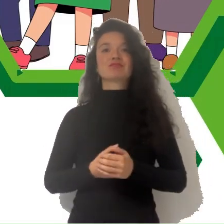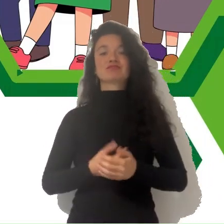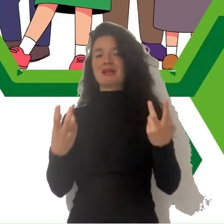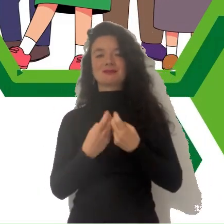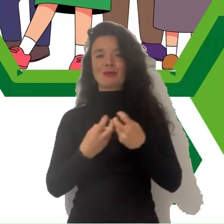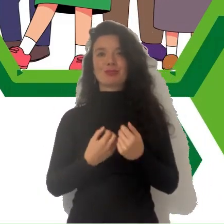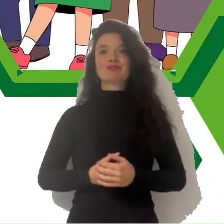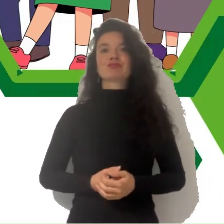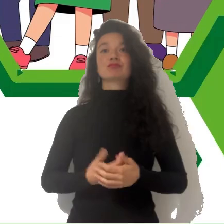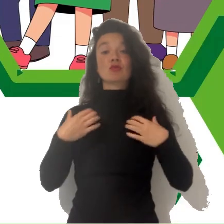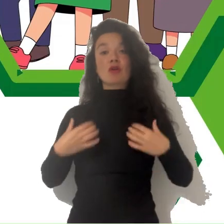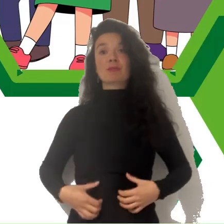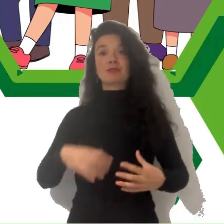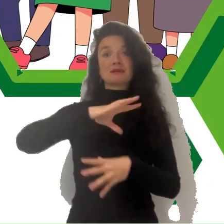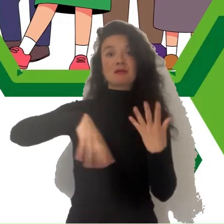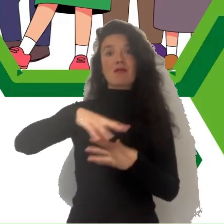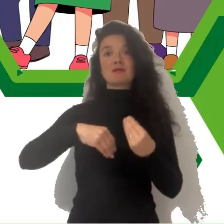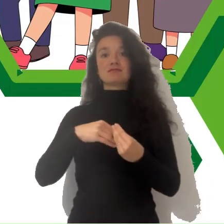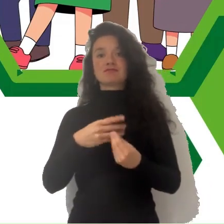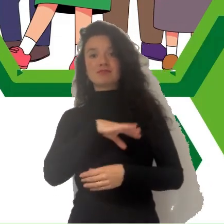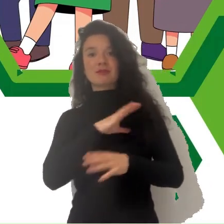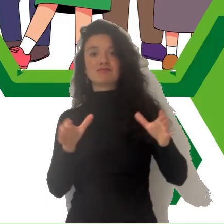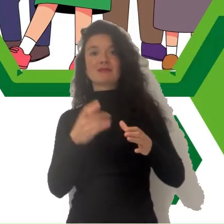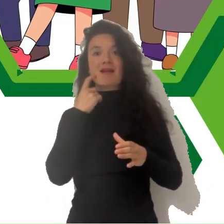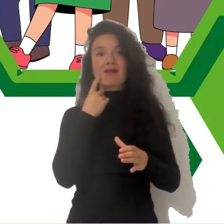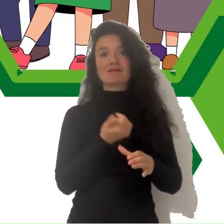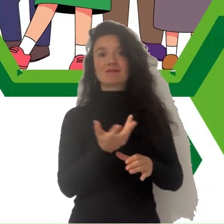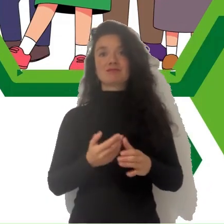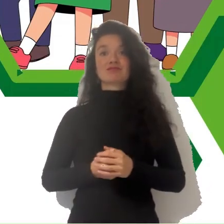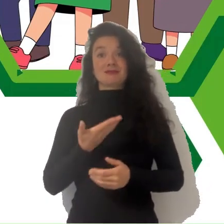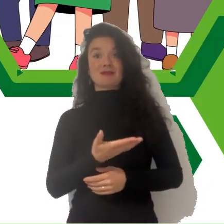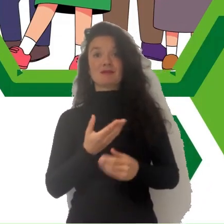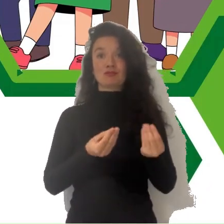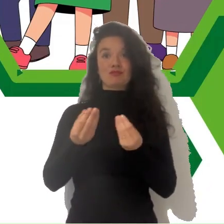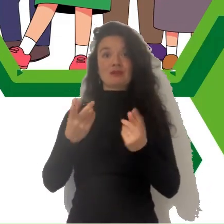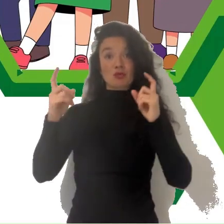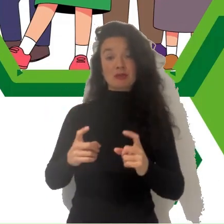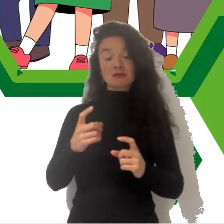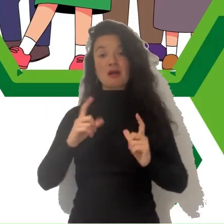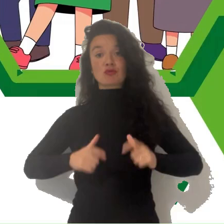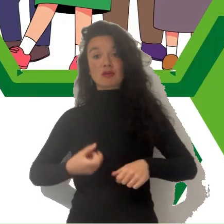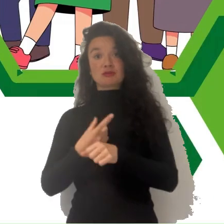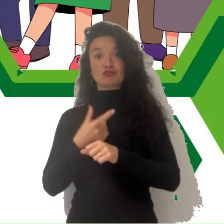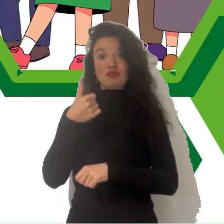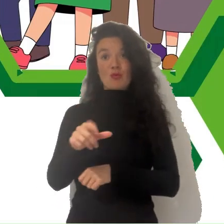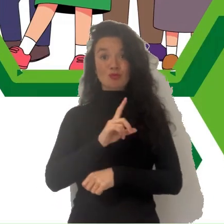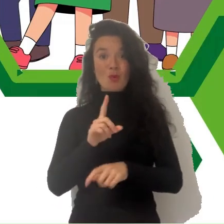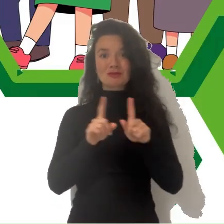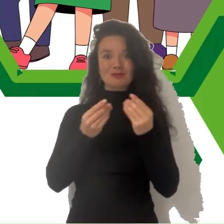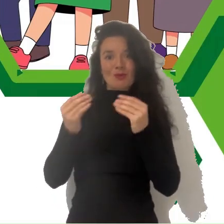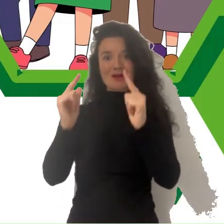and water daily, reduce, reuse, and recycle, participate in community initiatives